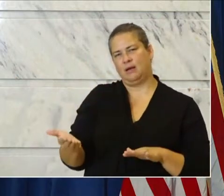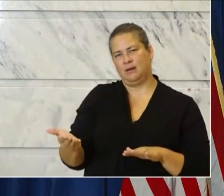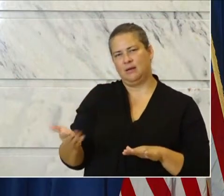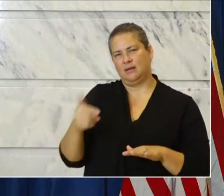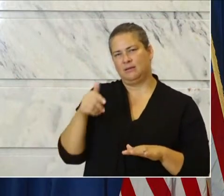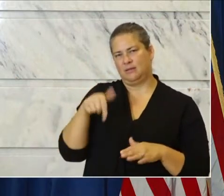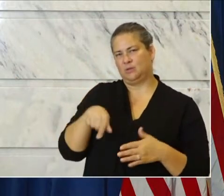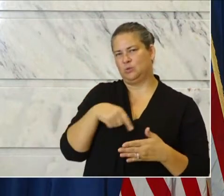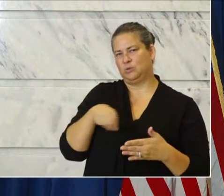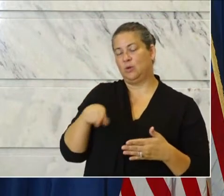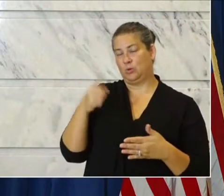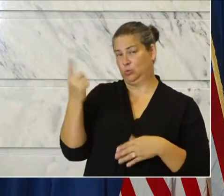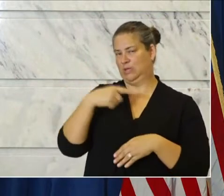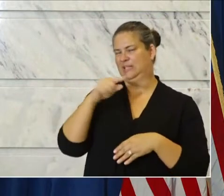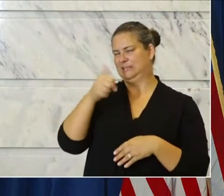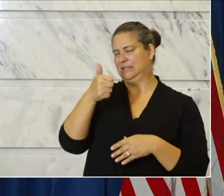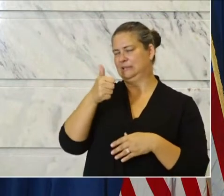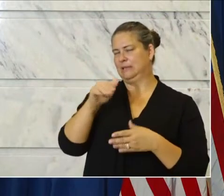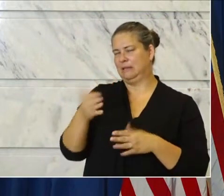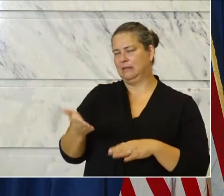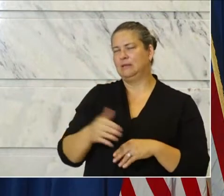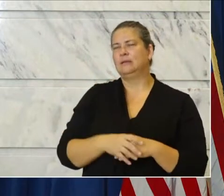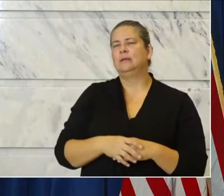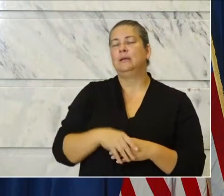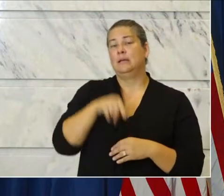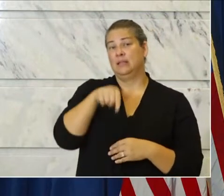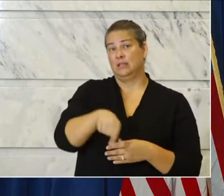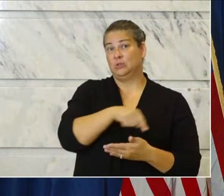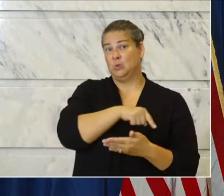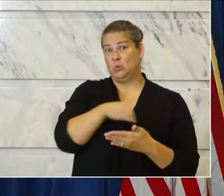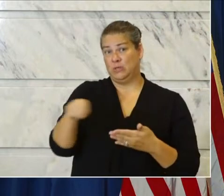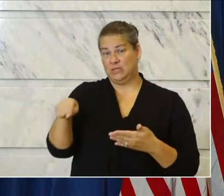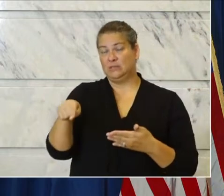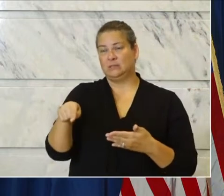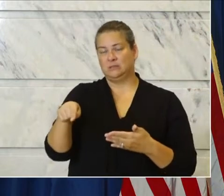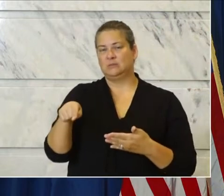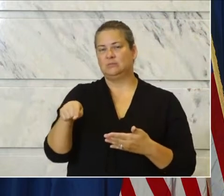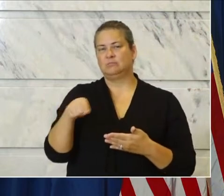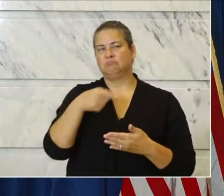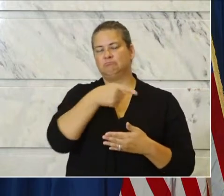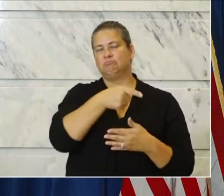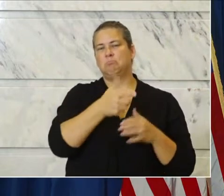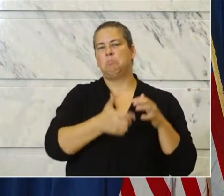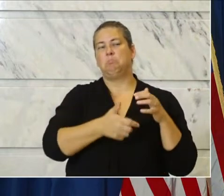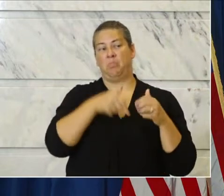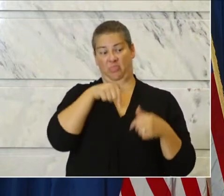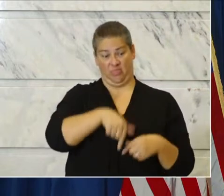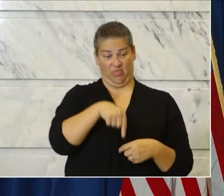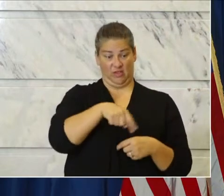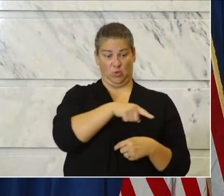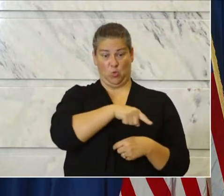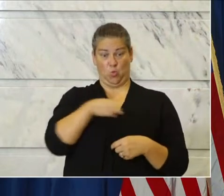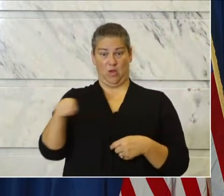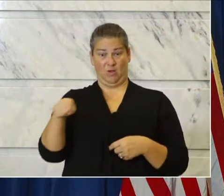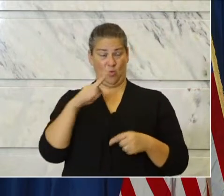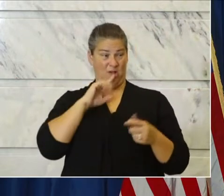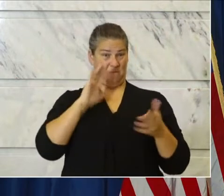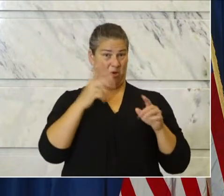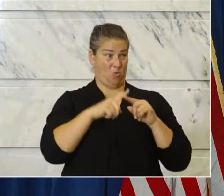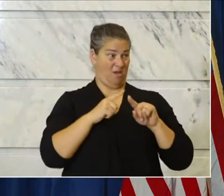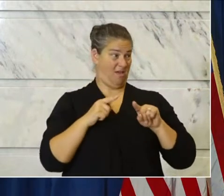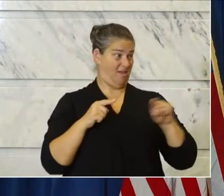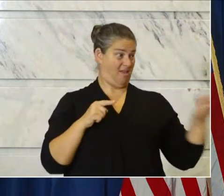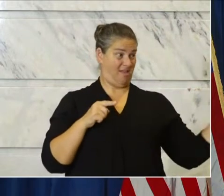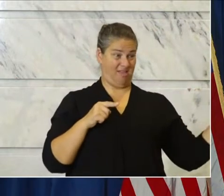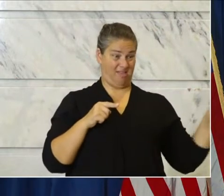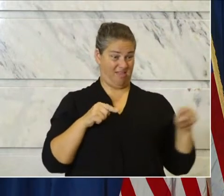be probably the single largest week we've had for losing Kentuckians. Today's